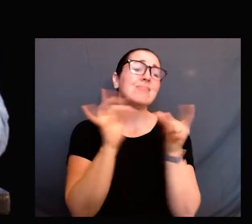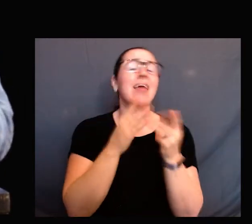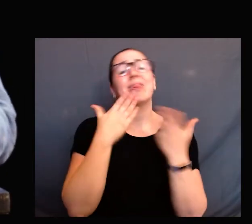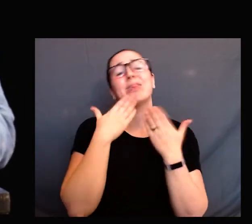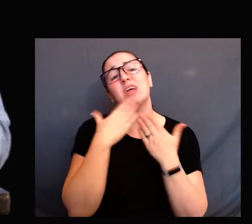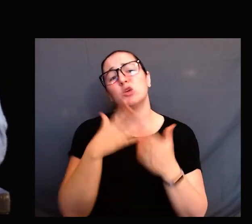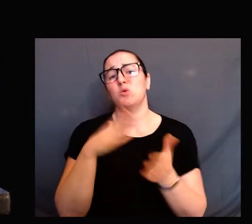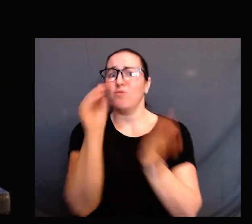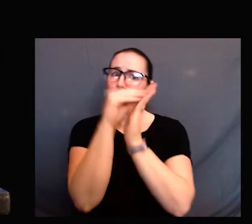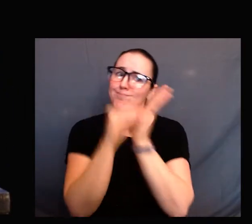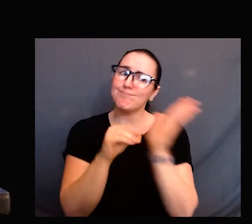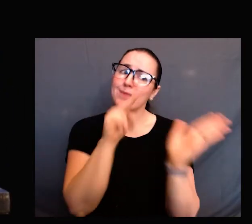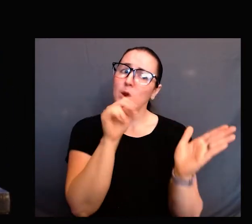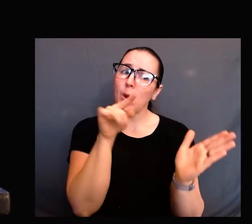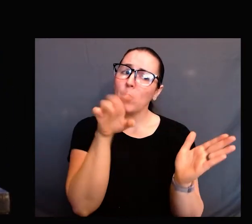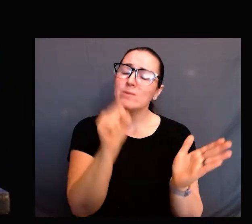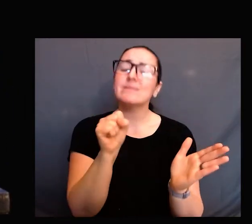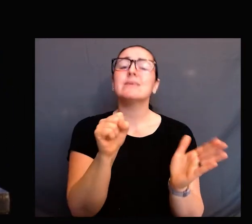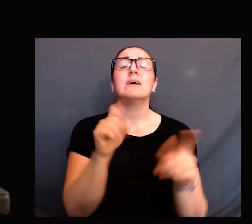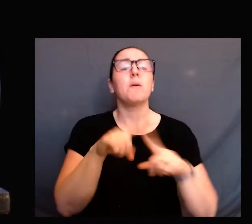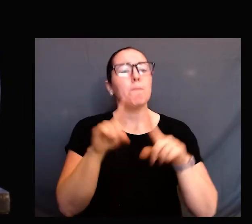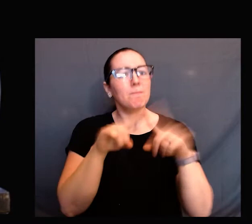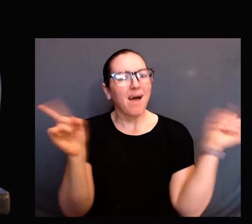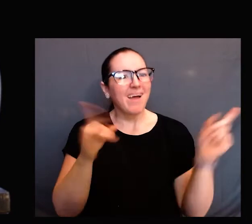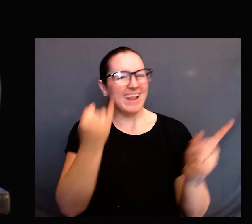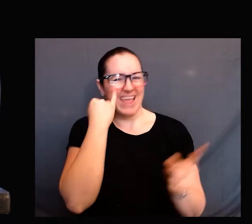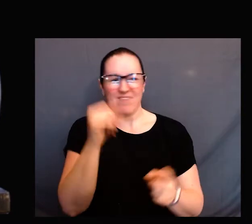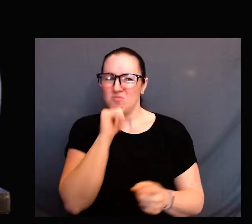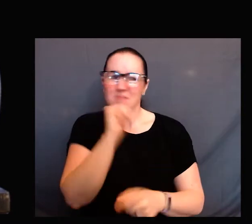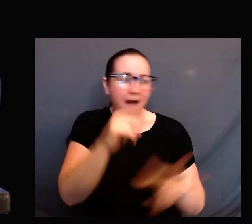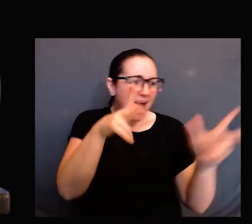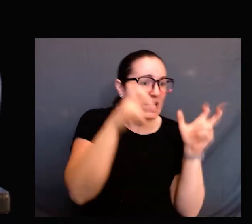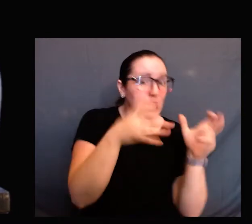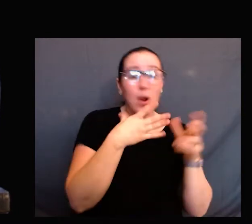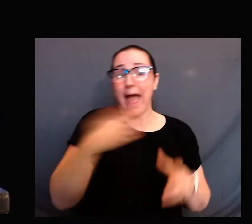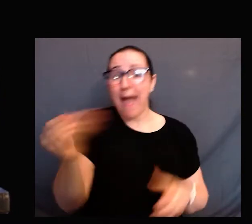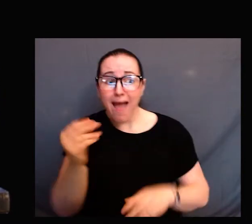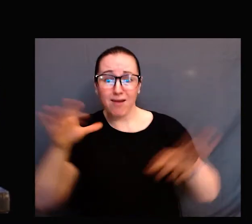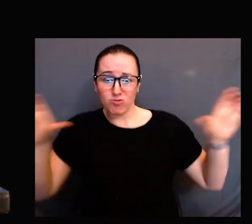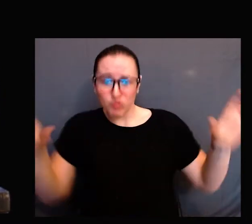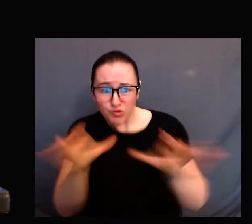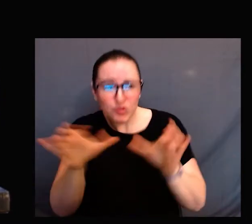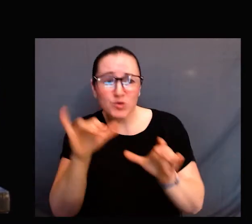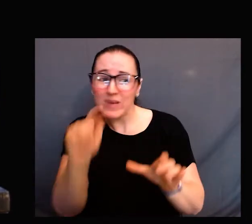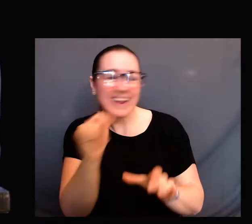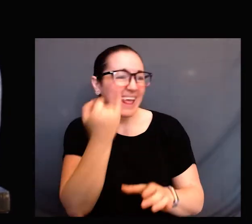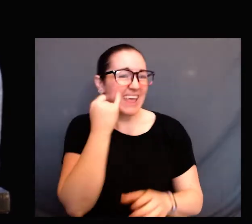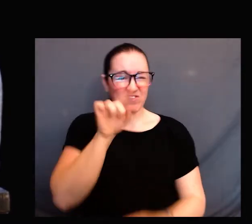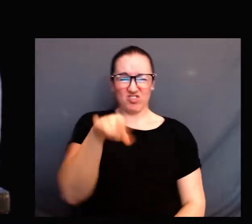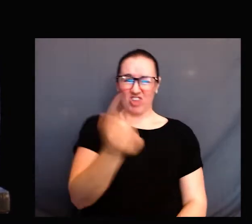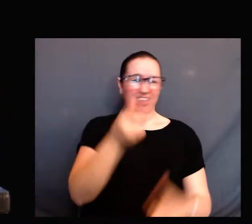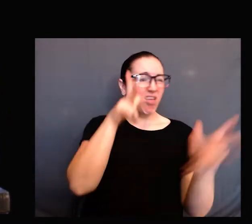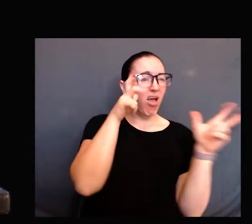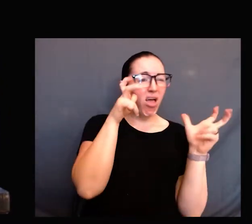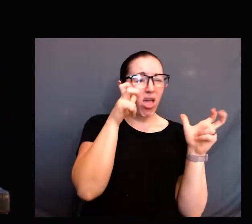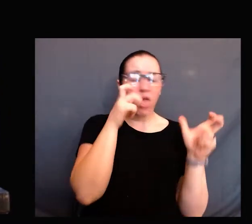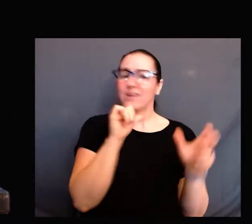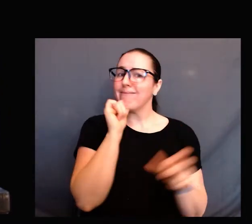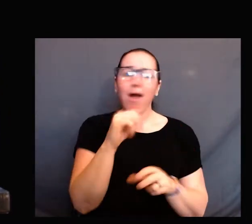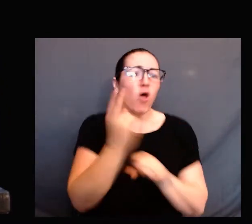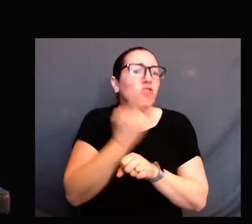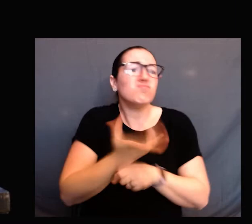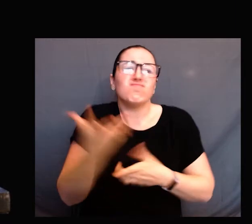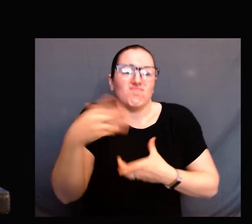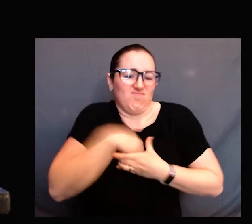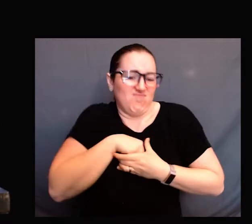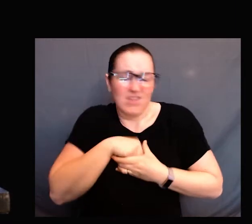you so much for taking notes. But Jesus says, look, if you don't hear it and do it, if you just hear it and you don't